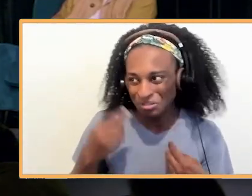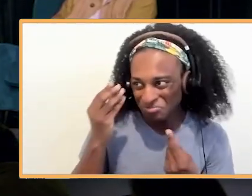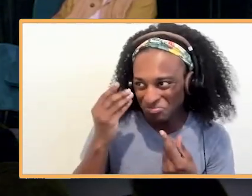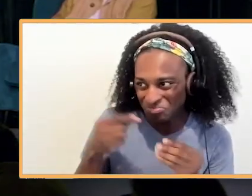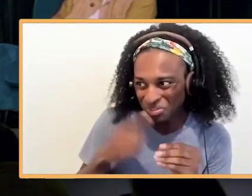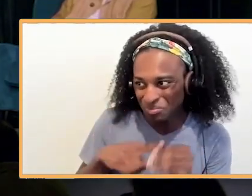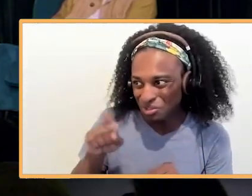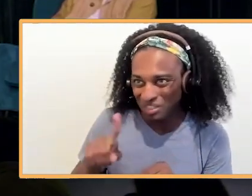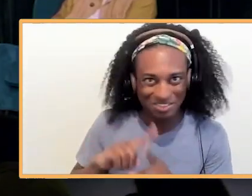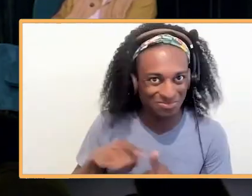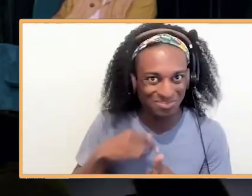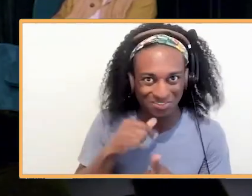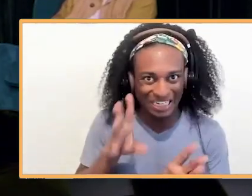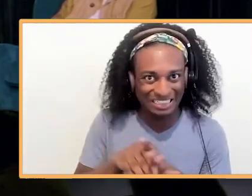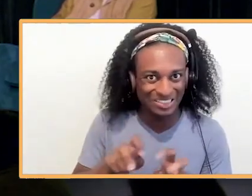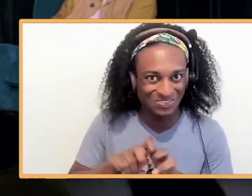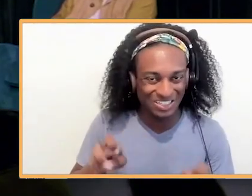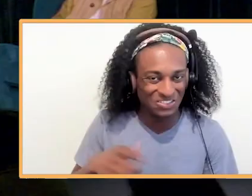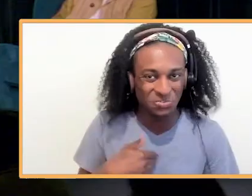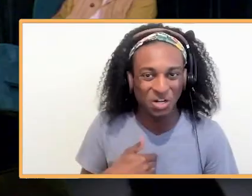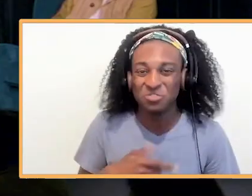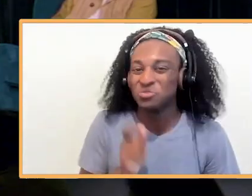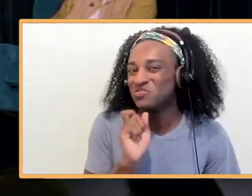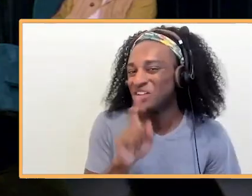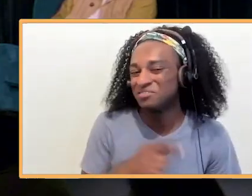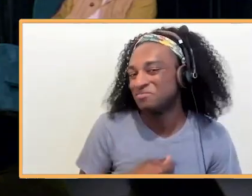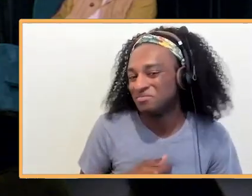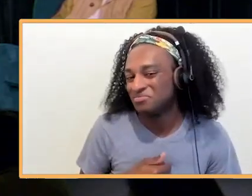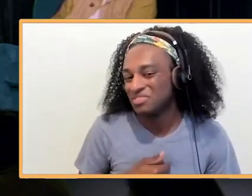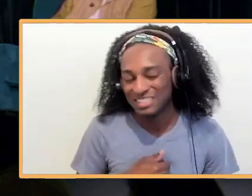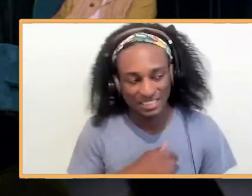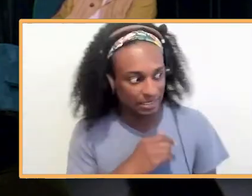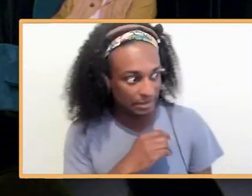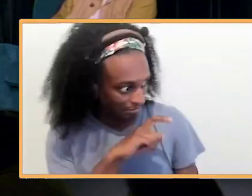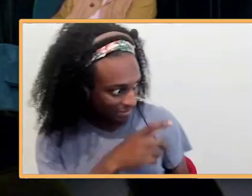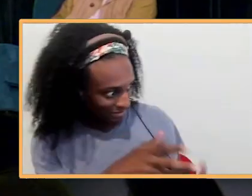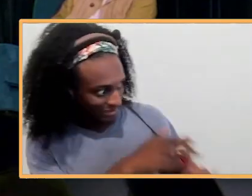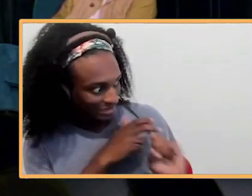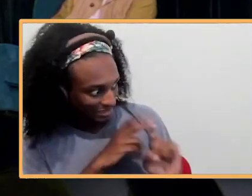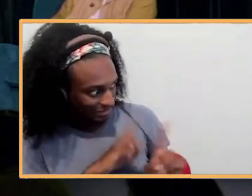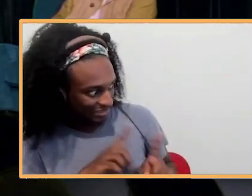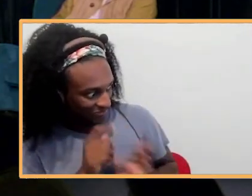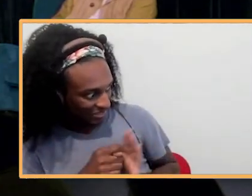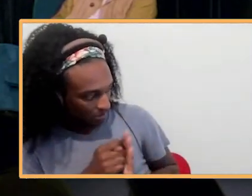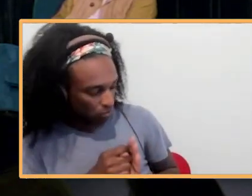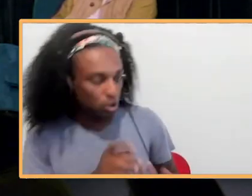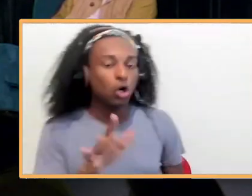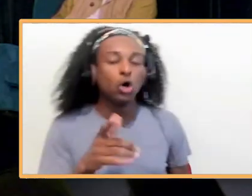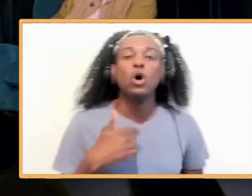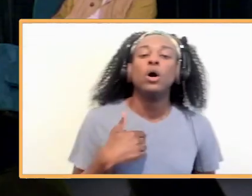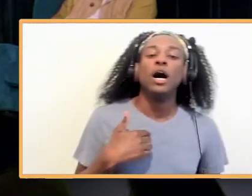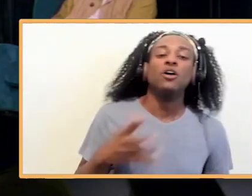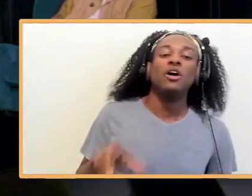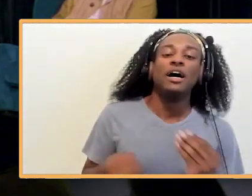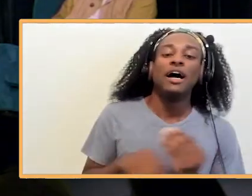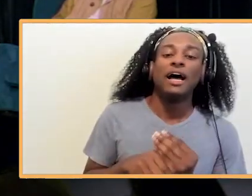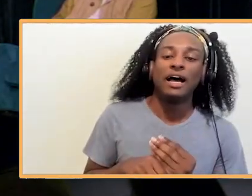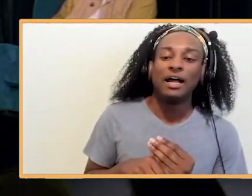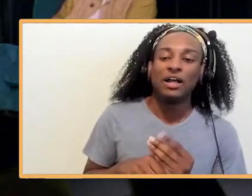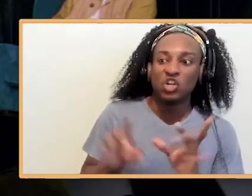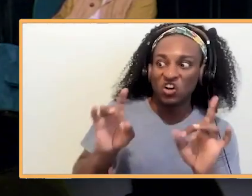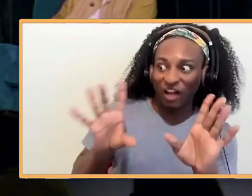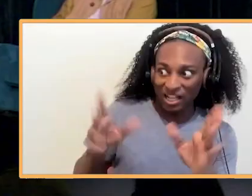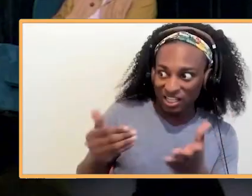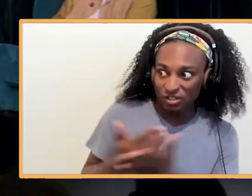ask my question. Get you up here another time. And one, I would add the socialists to your list of violence and the New Deal. We got the